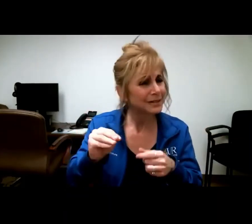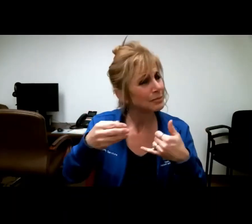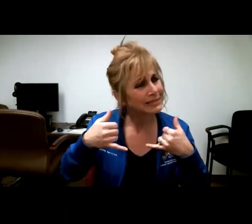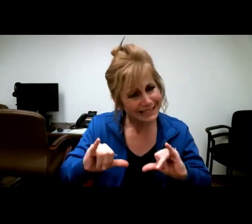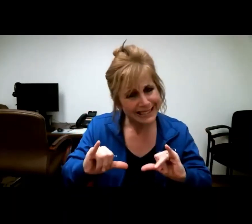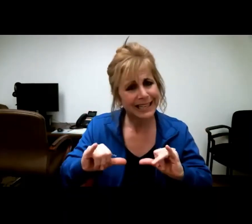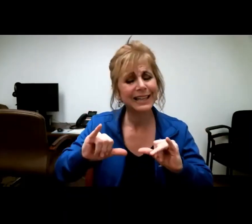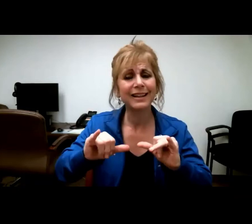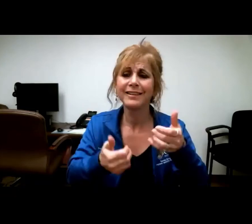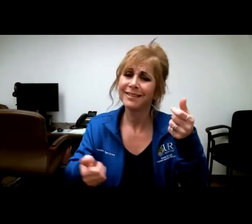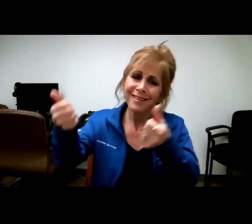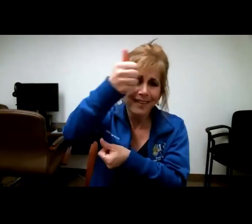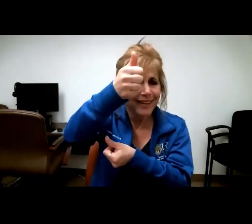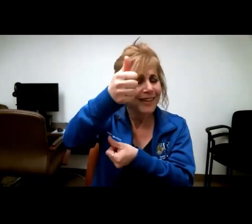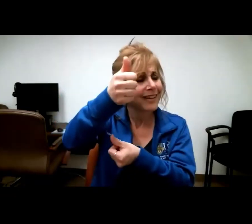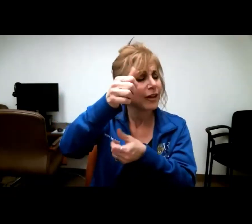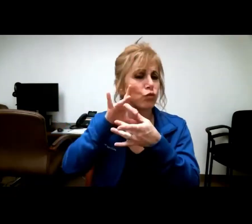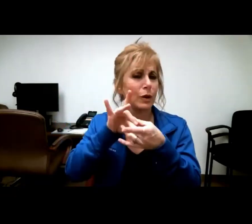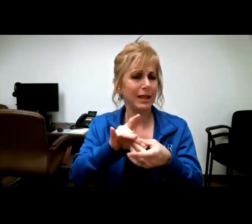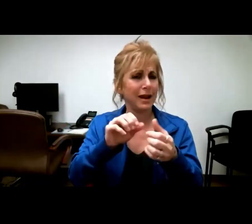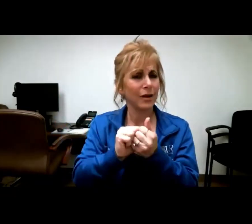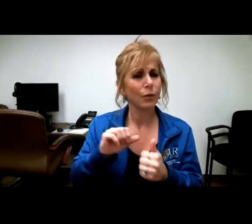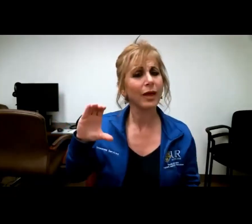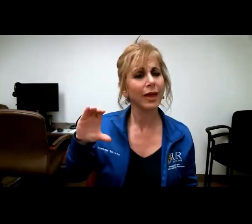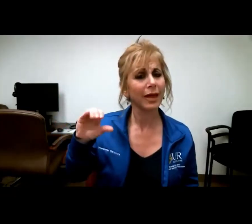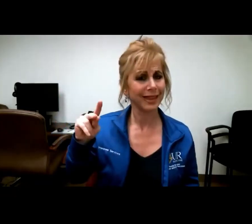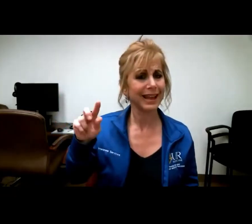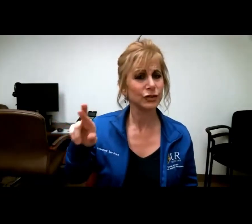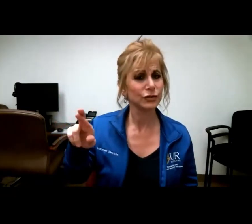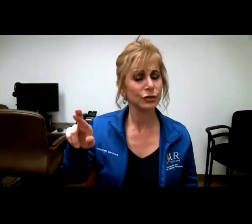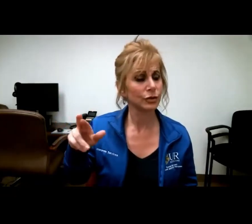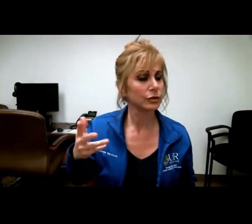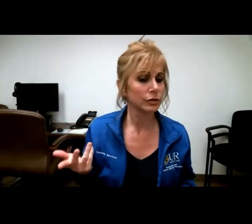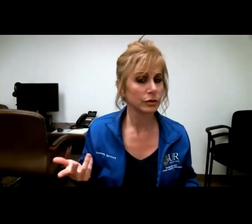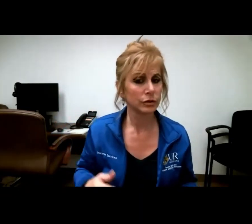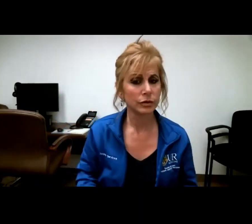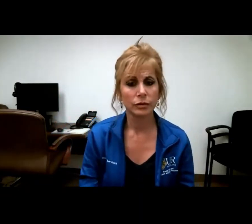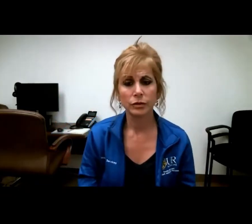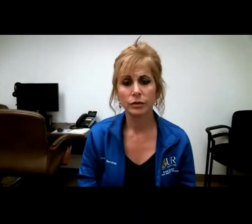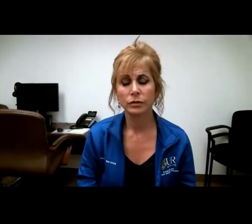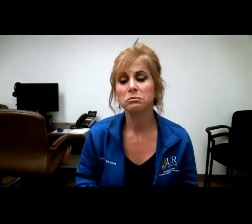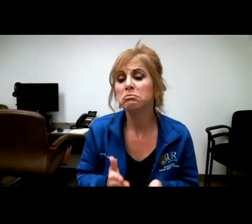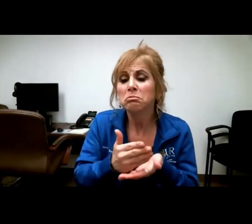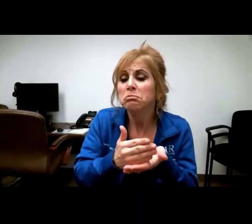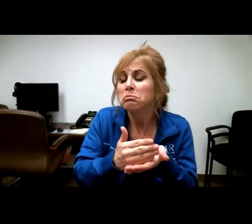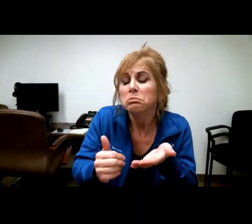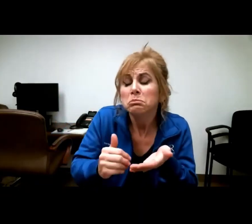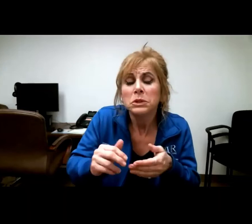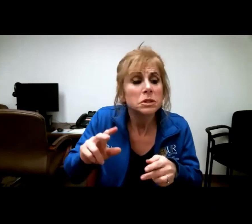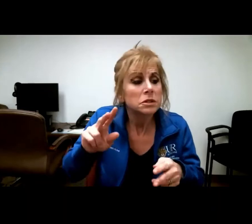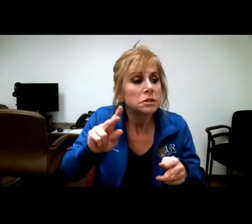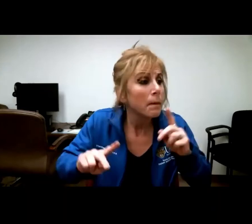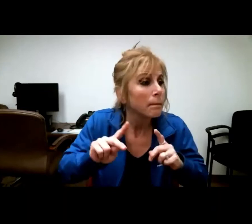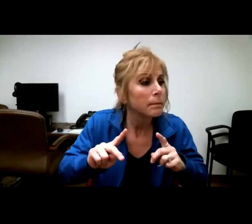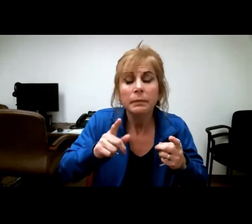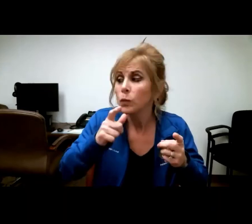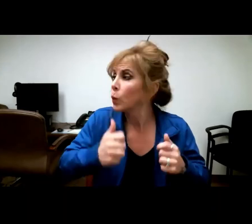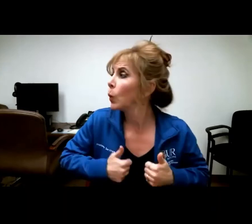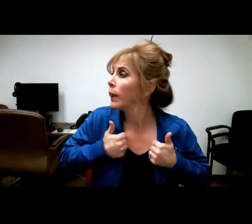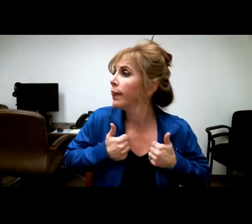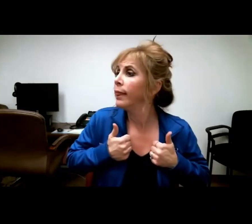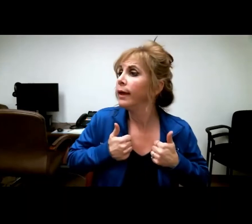practices, whether deliberate or unintentional, limit access to well-paying jobs, safe neighborhoods, nutritious food, and healthcare,